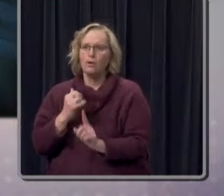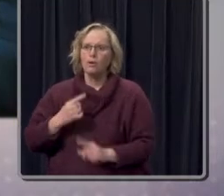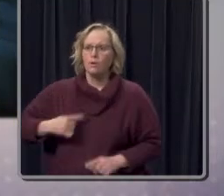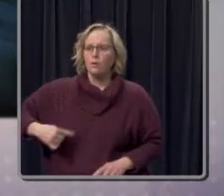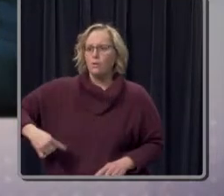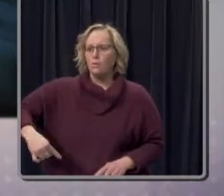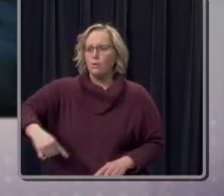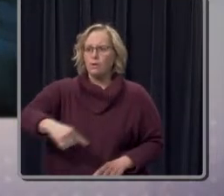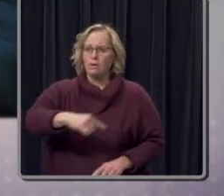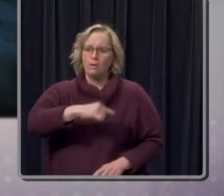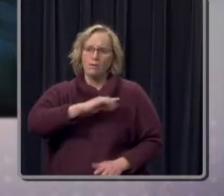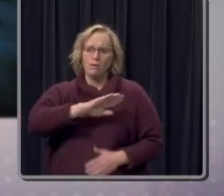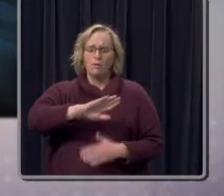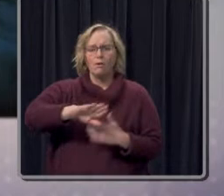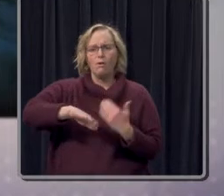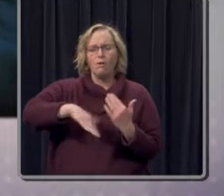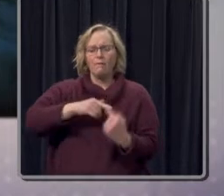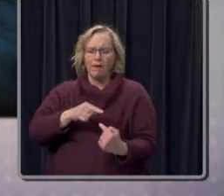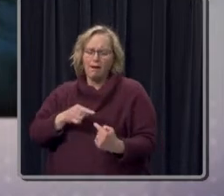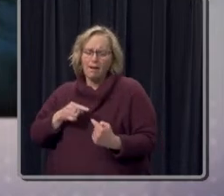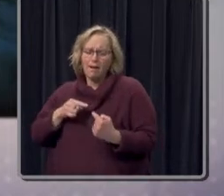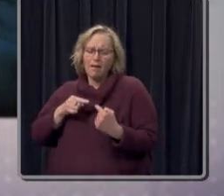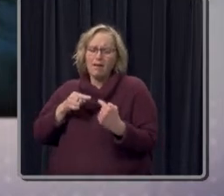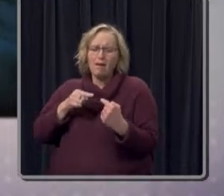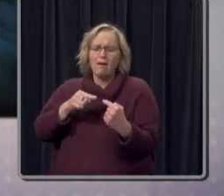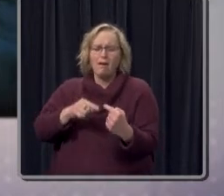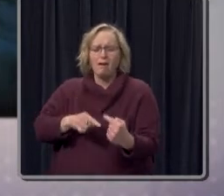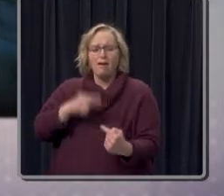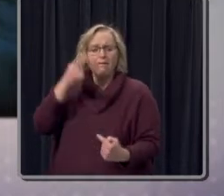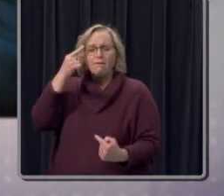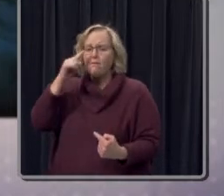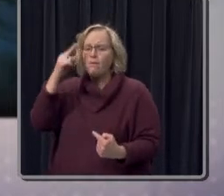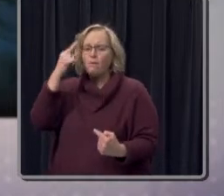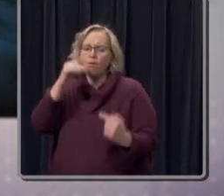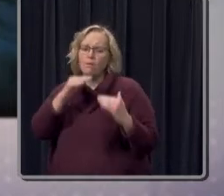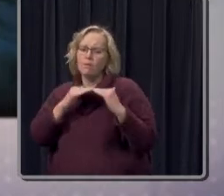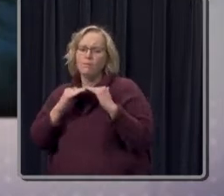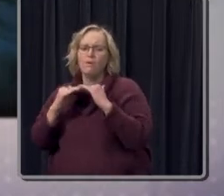We're all fighting for